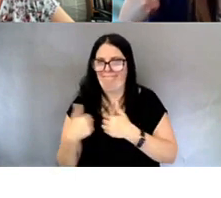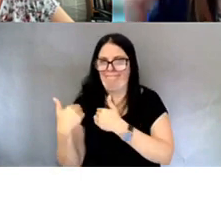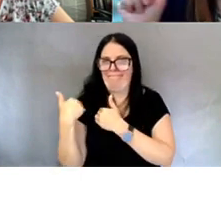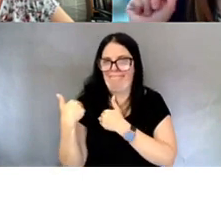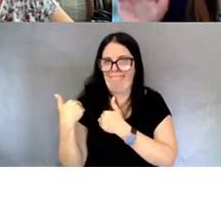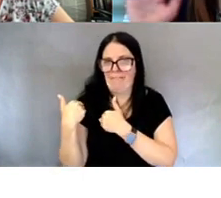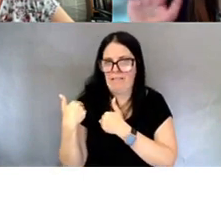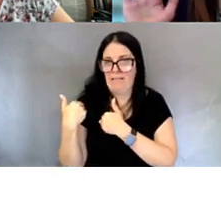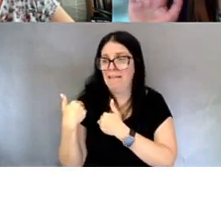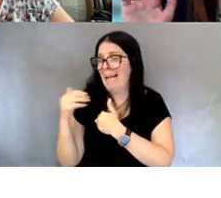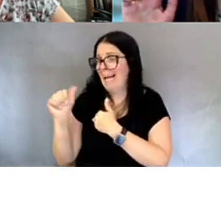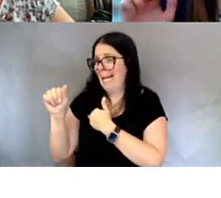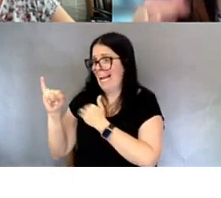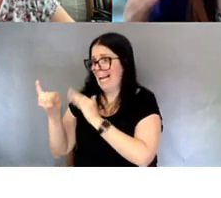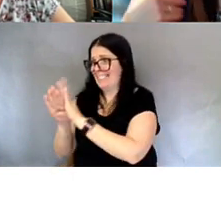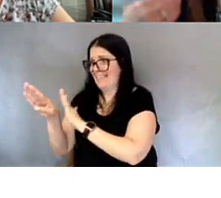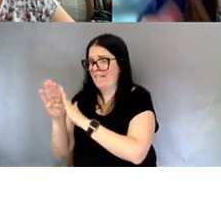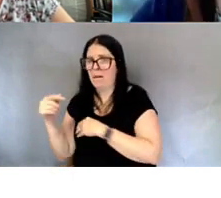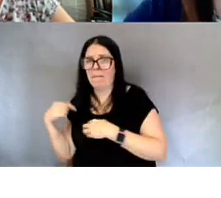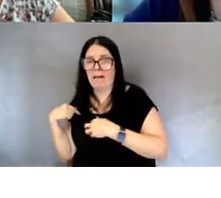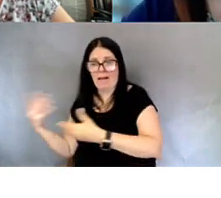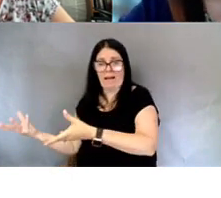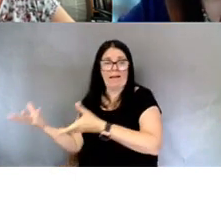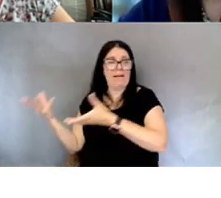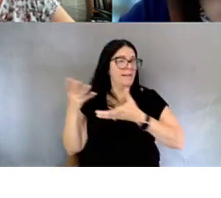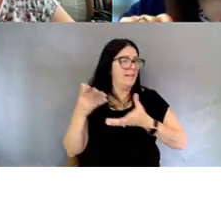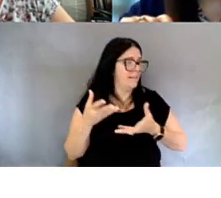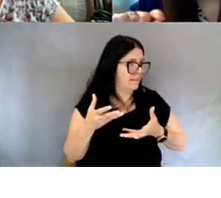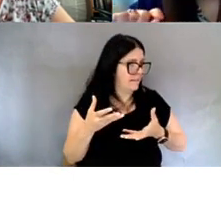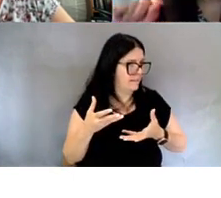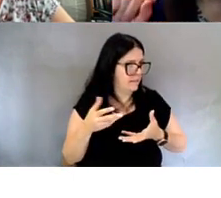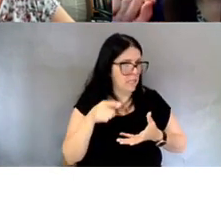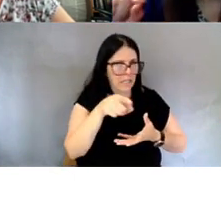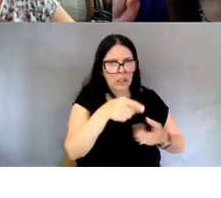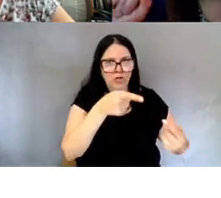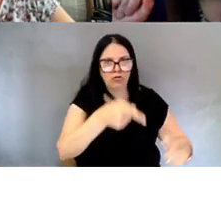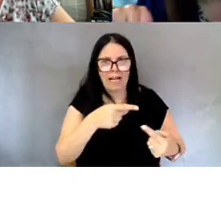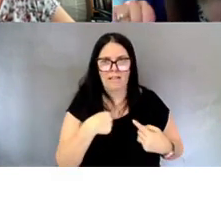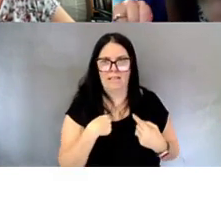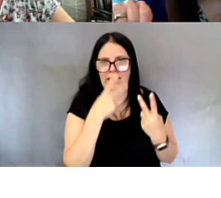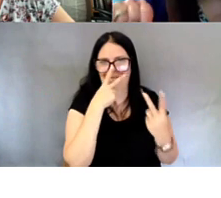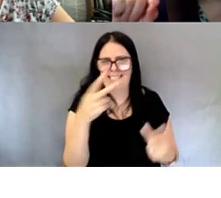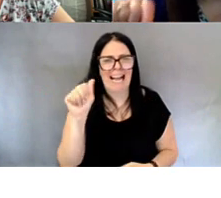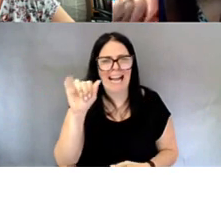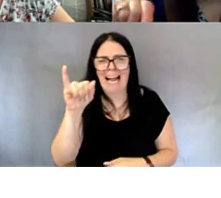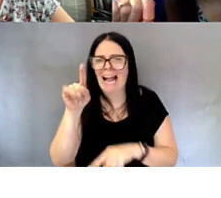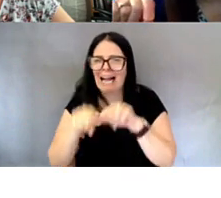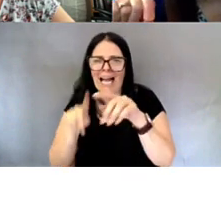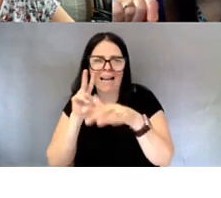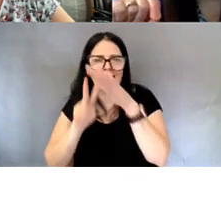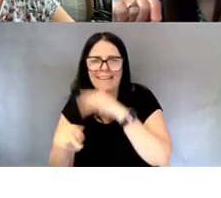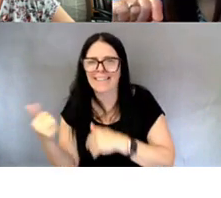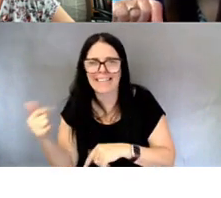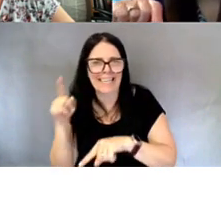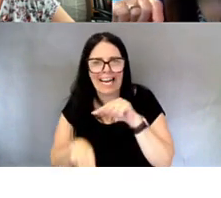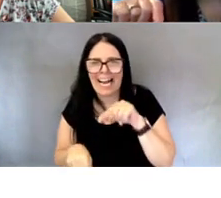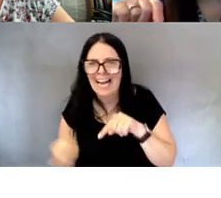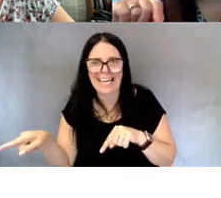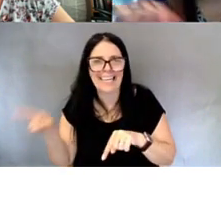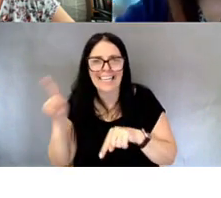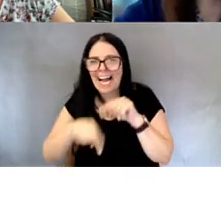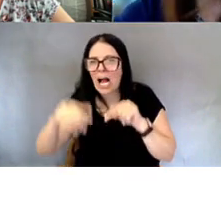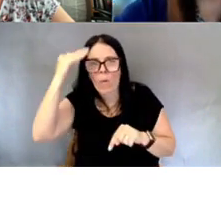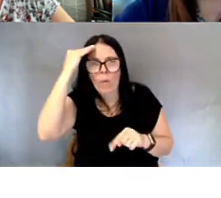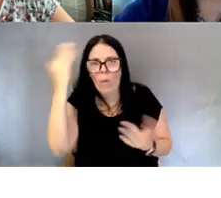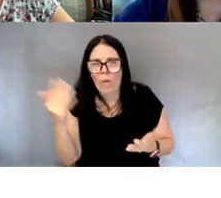We know when they're struggling. AI can't foresee that. We see it in real time, whether it's online or in